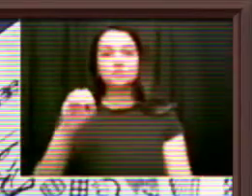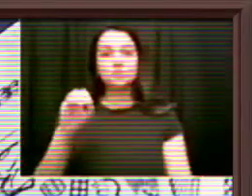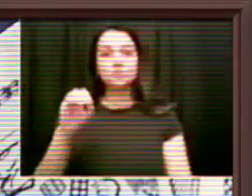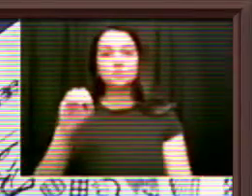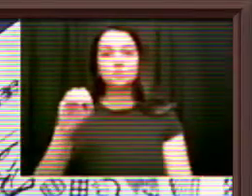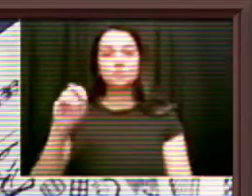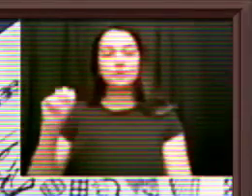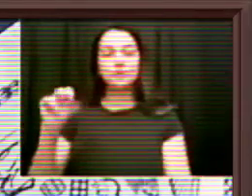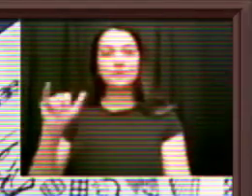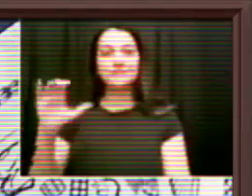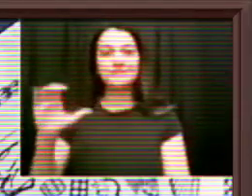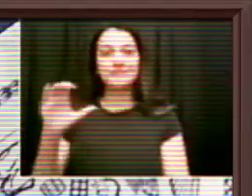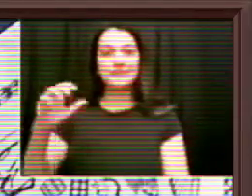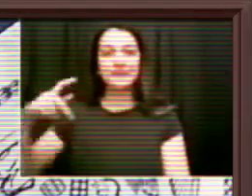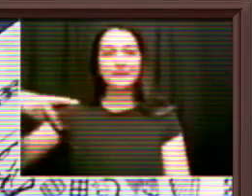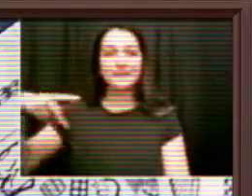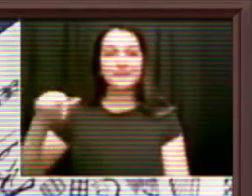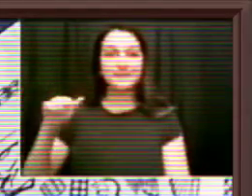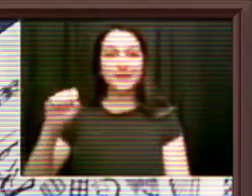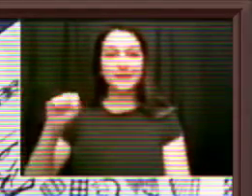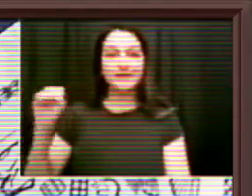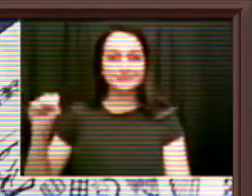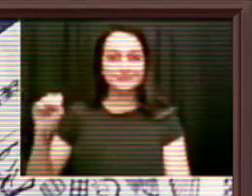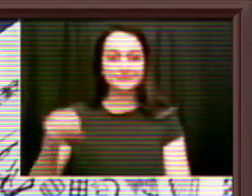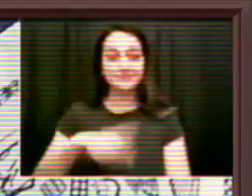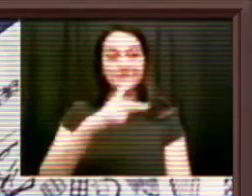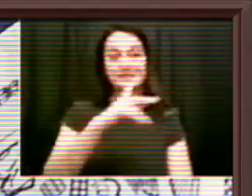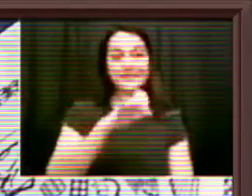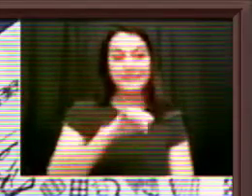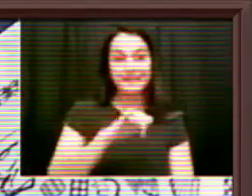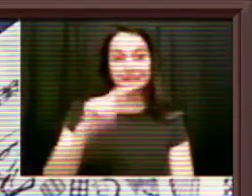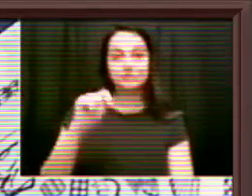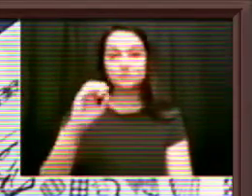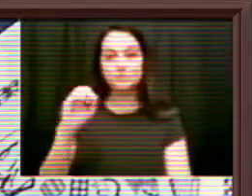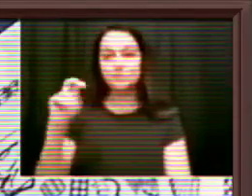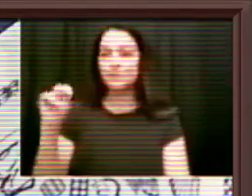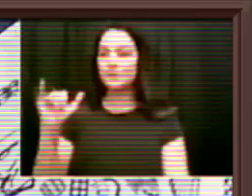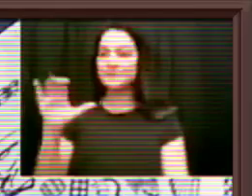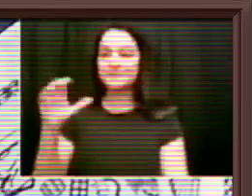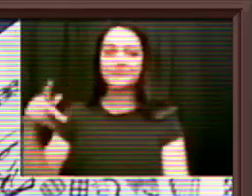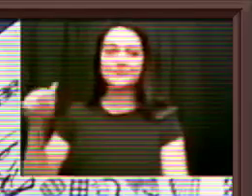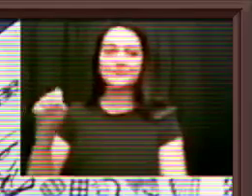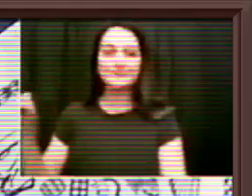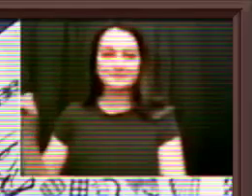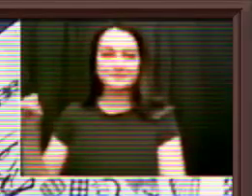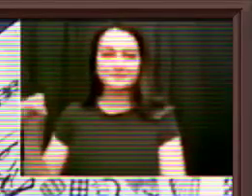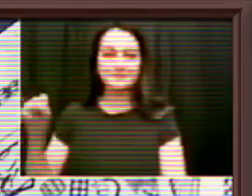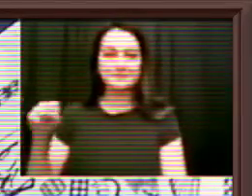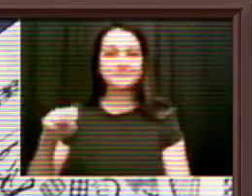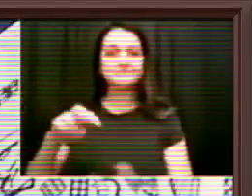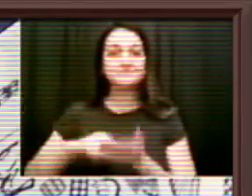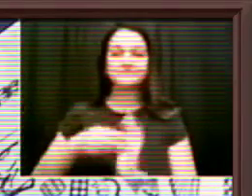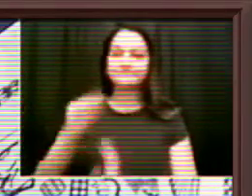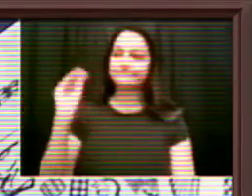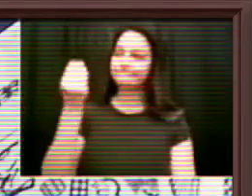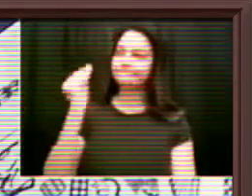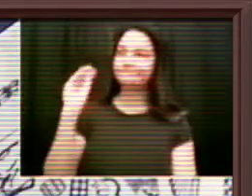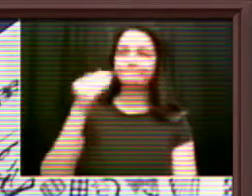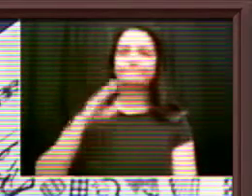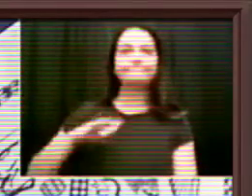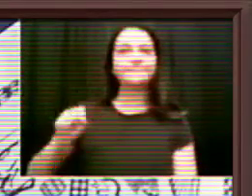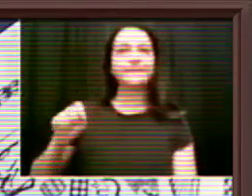to be. But having the government make action in this, saying, you know,